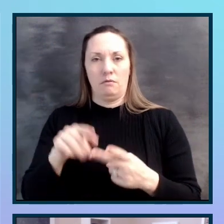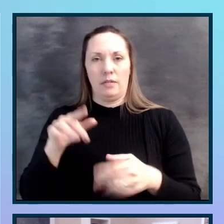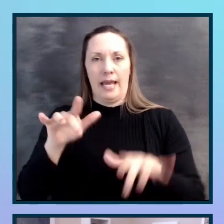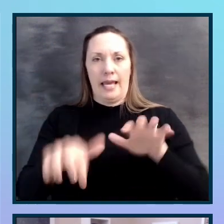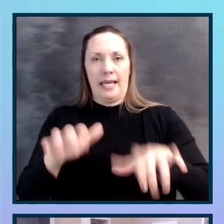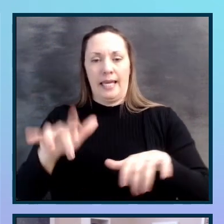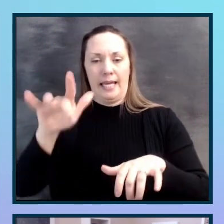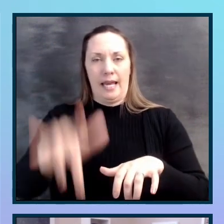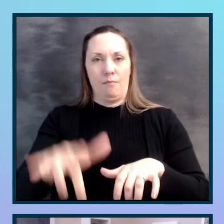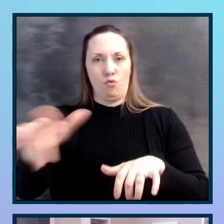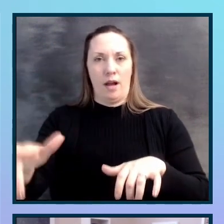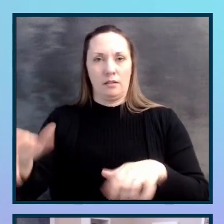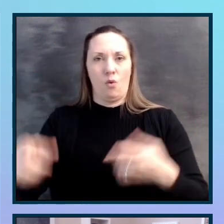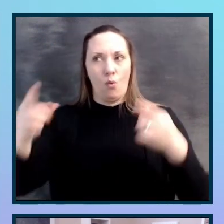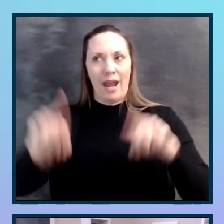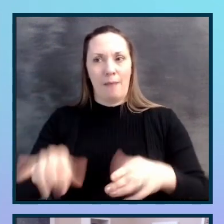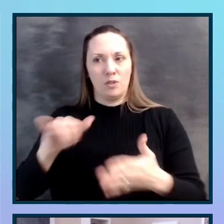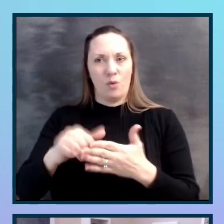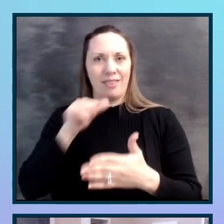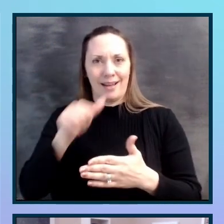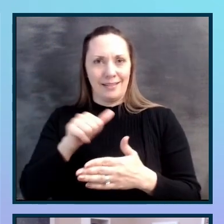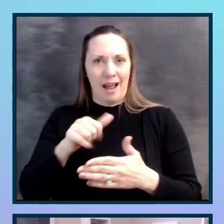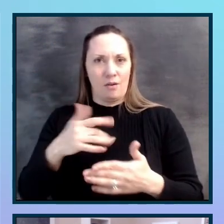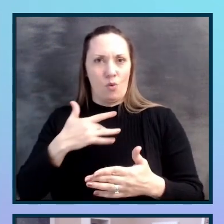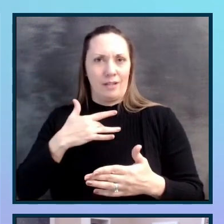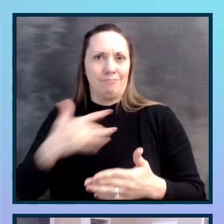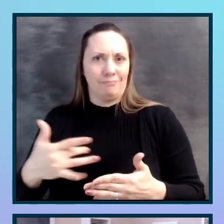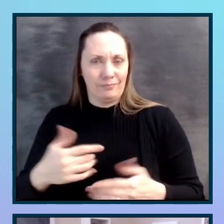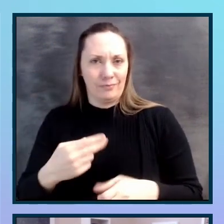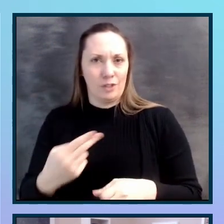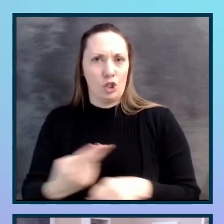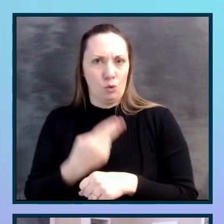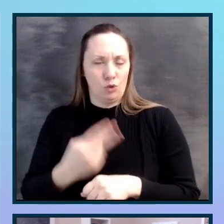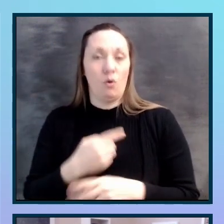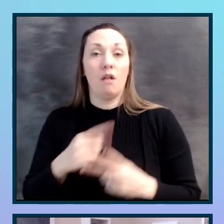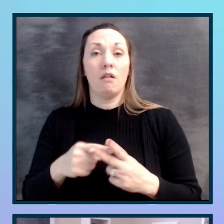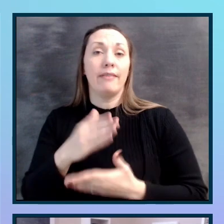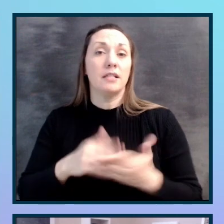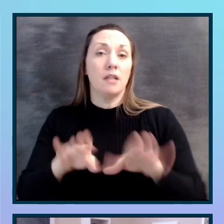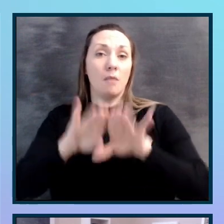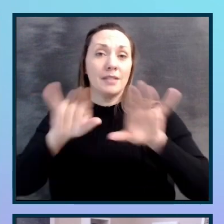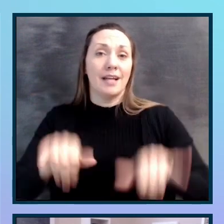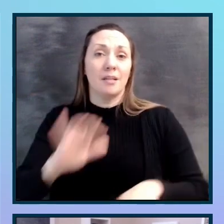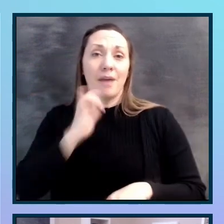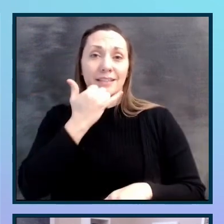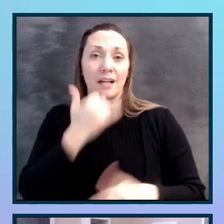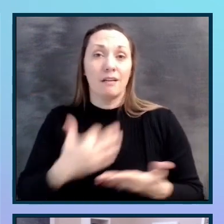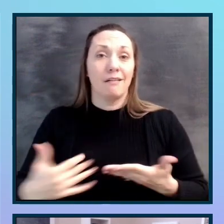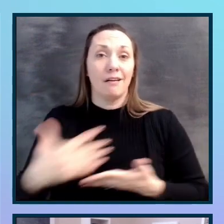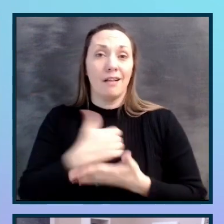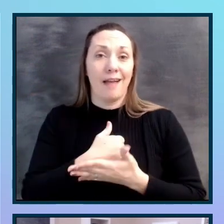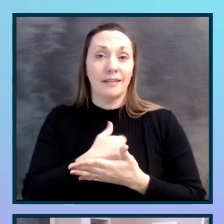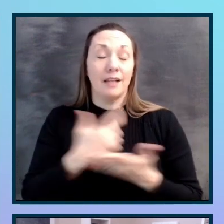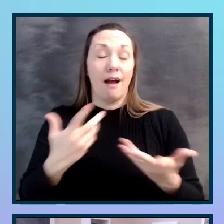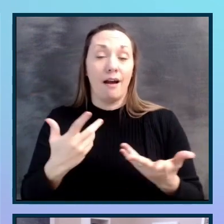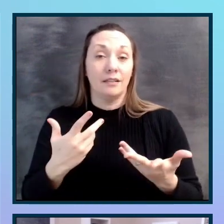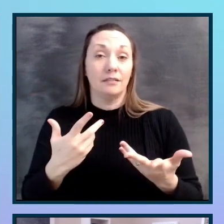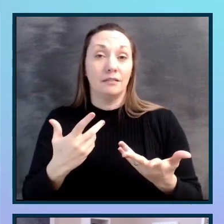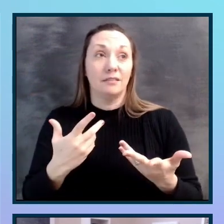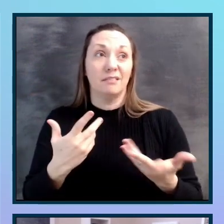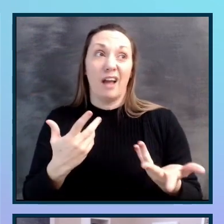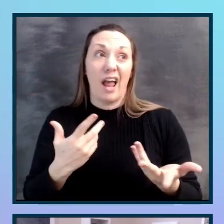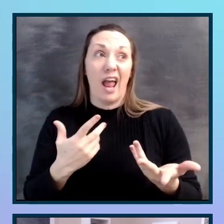is expected, when those are not what is usual. And of course, some systems accidentally collect on and act